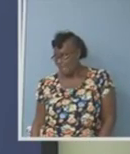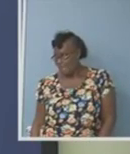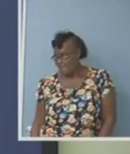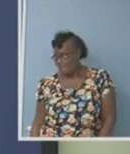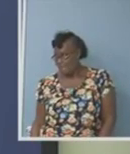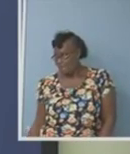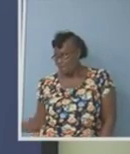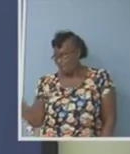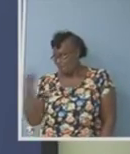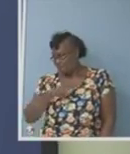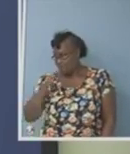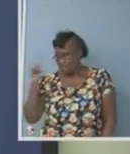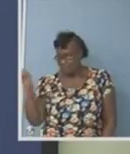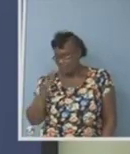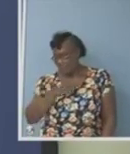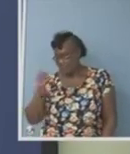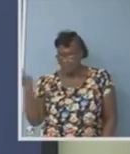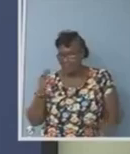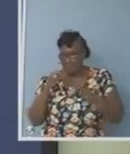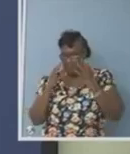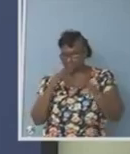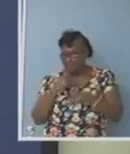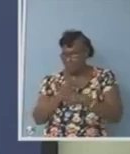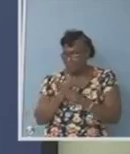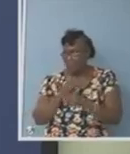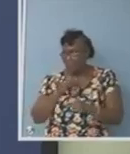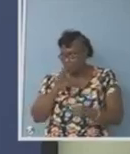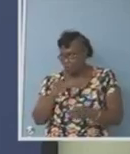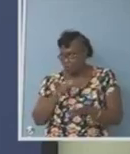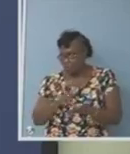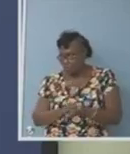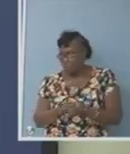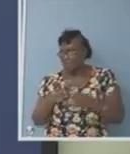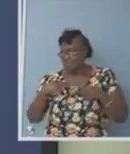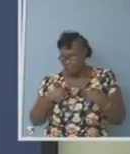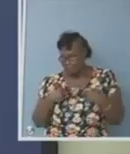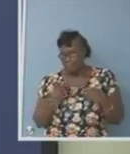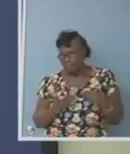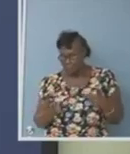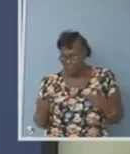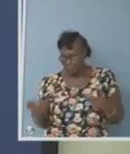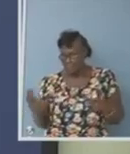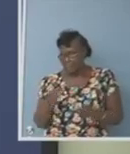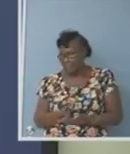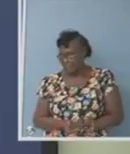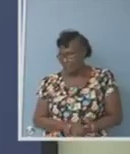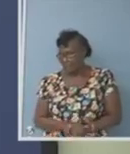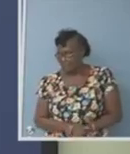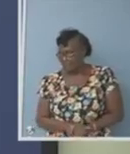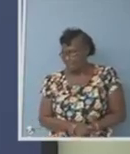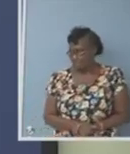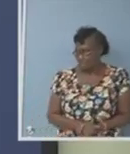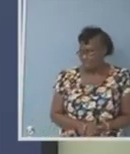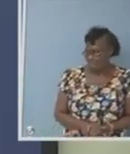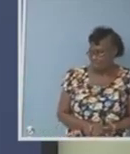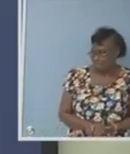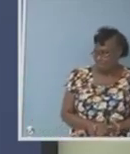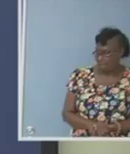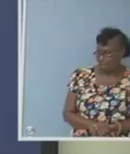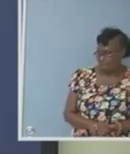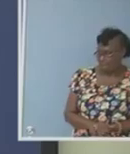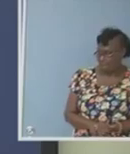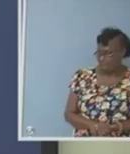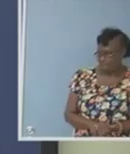at meetings to ensure that we have the available resources and to ensure that we